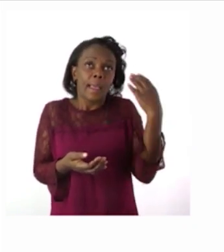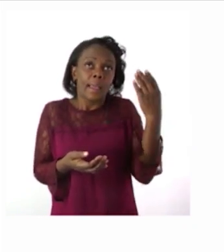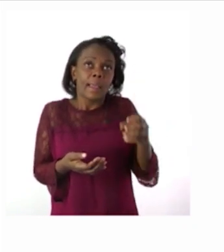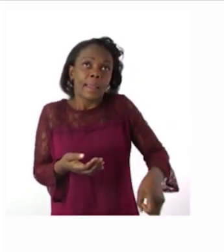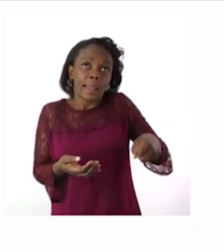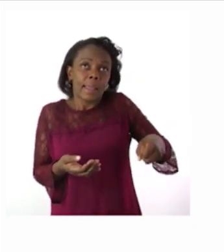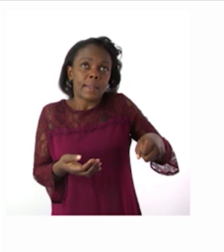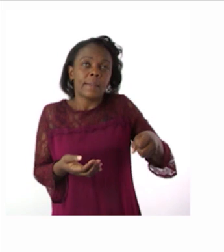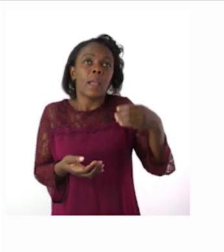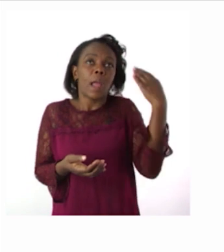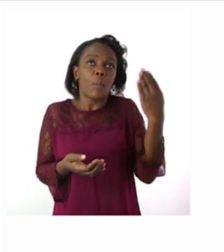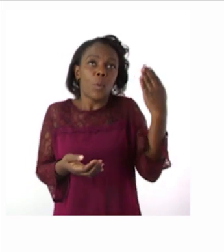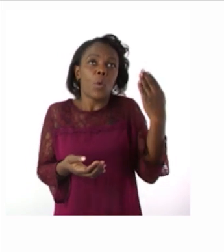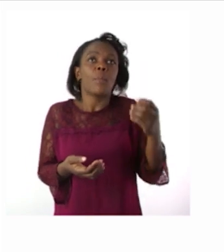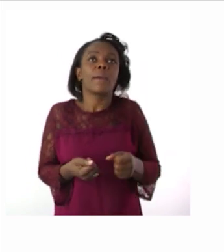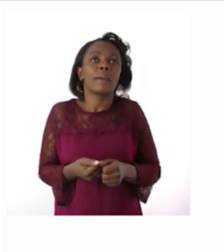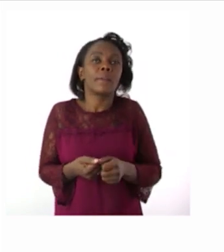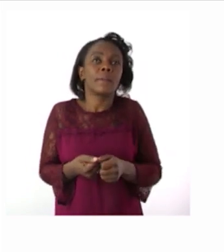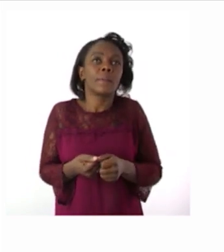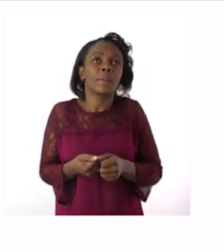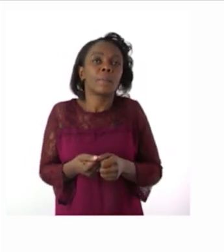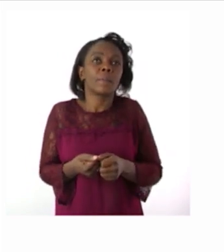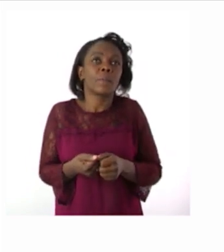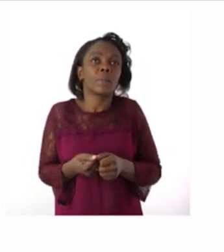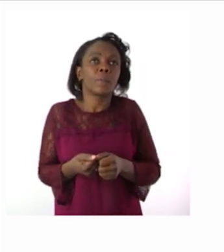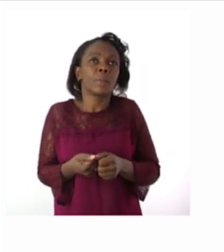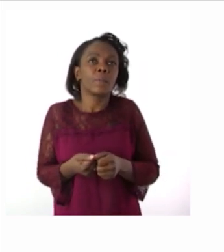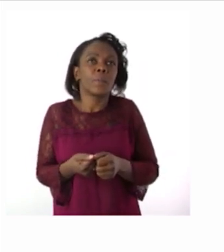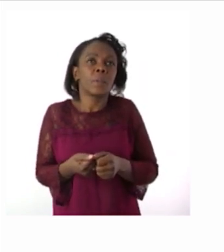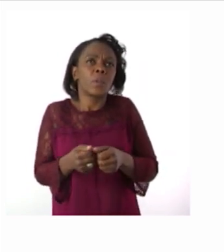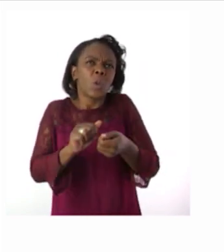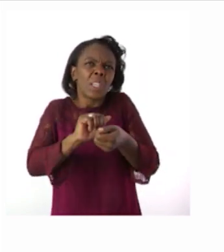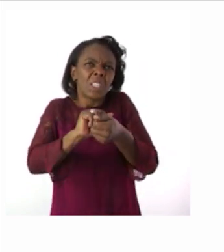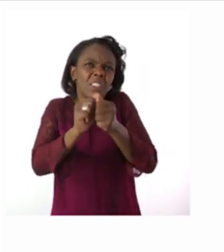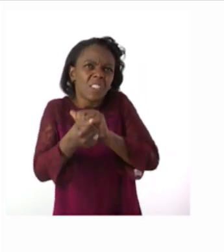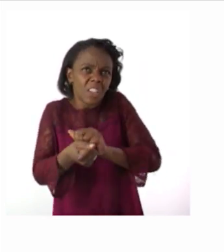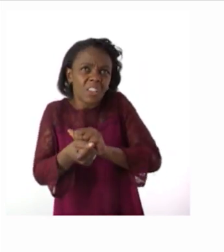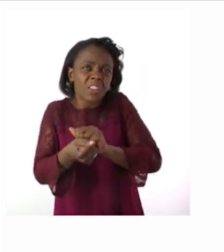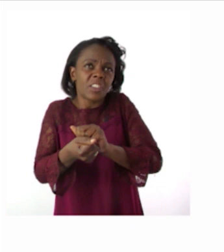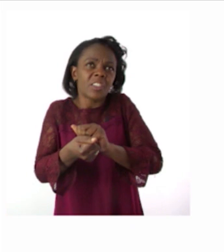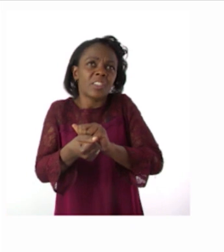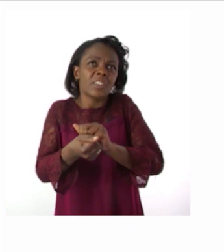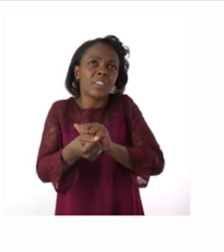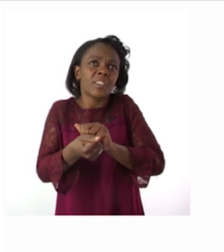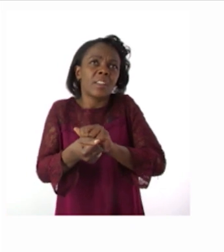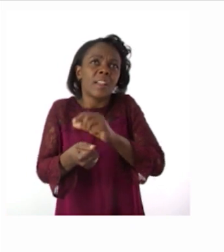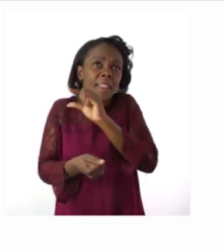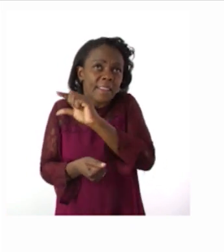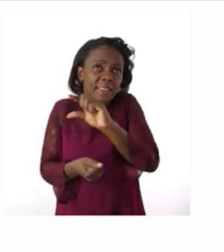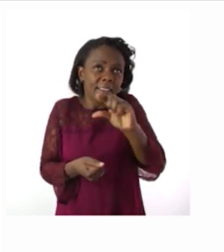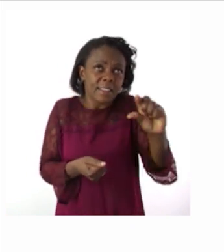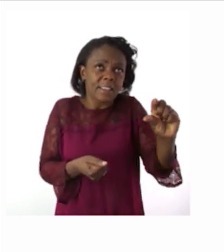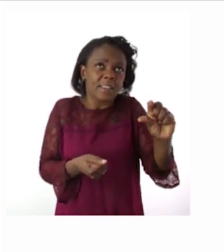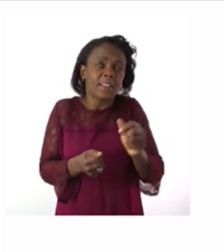blue bag. What are we supposed to do here? It says here we have to rewrite each sentence, and we